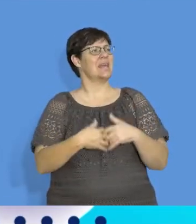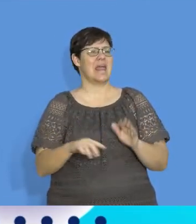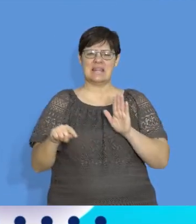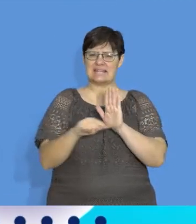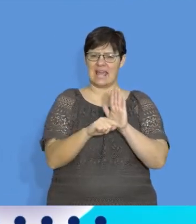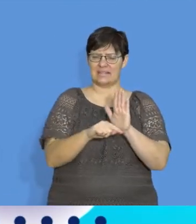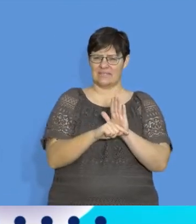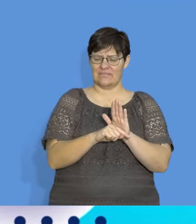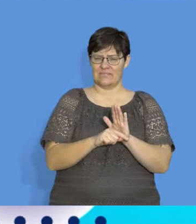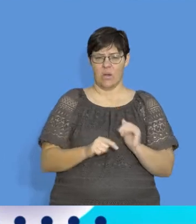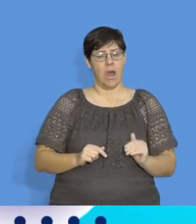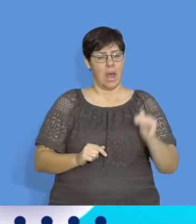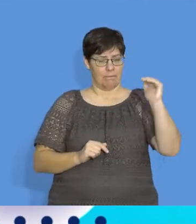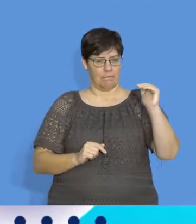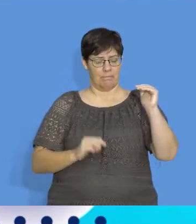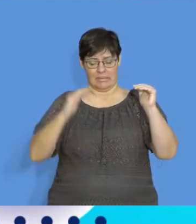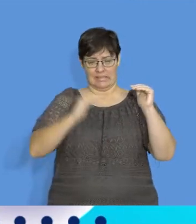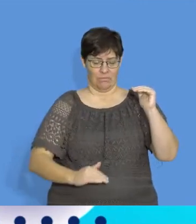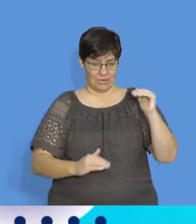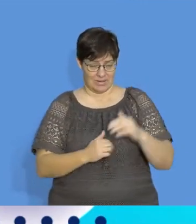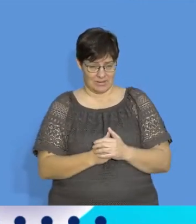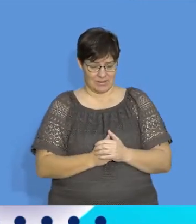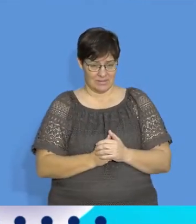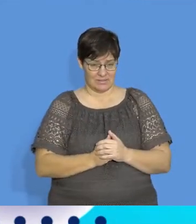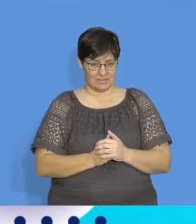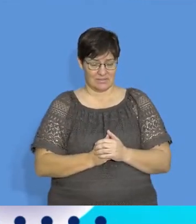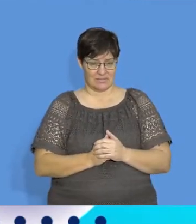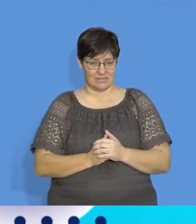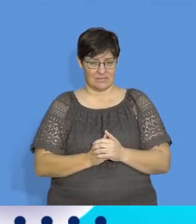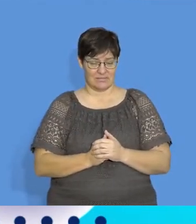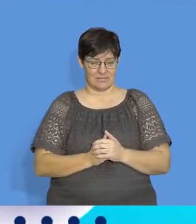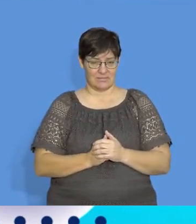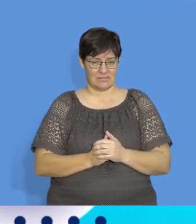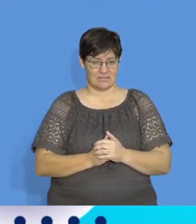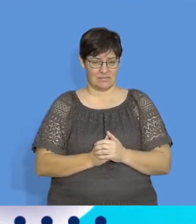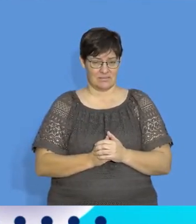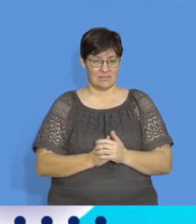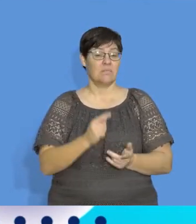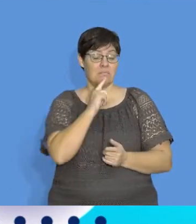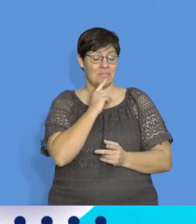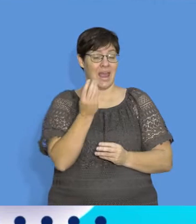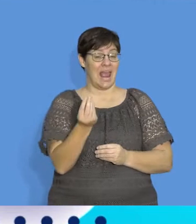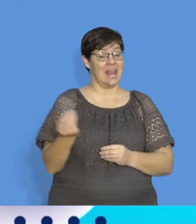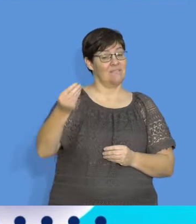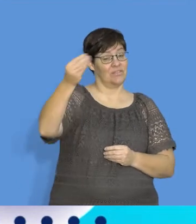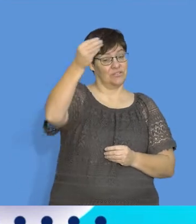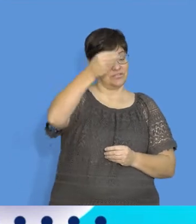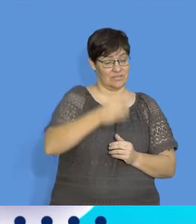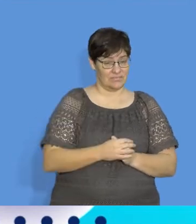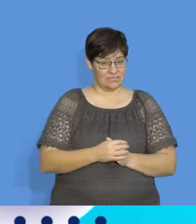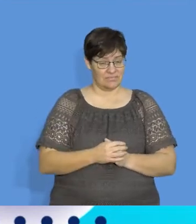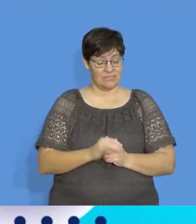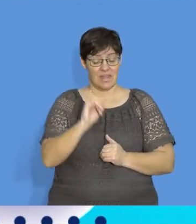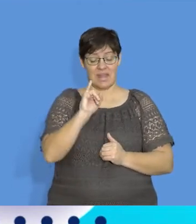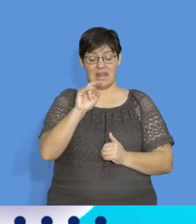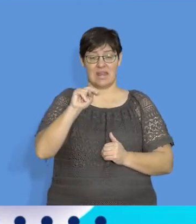with negative correlation? One goes up, one goes down. Have you heard of something called inflation?